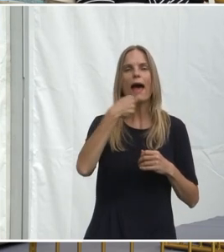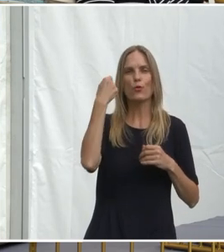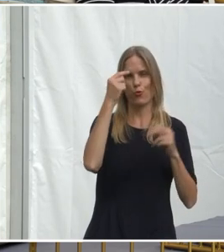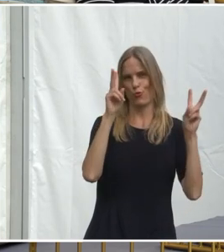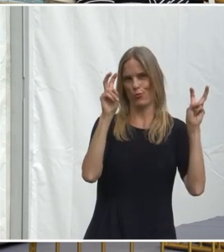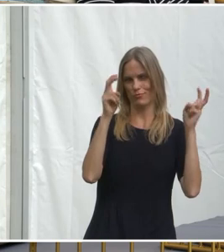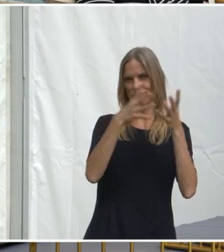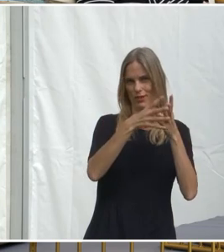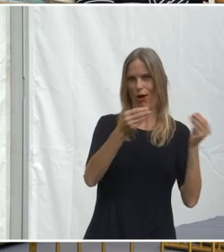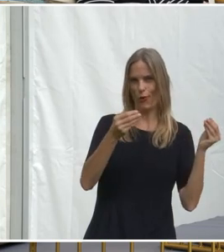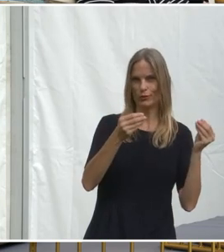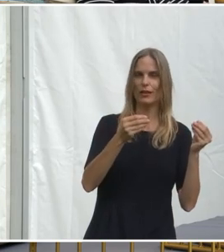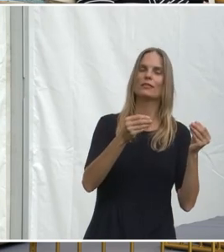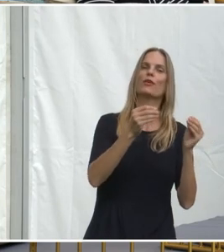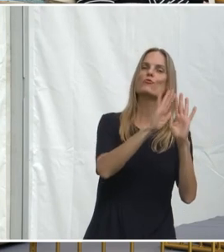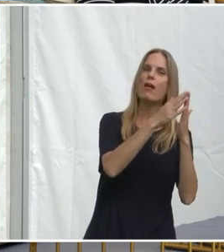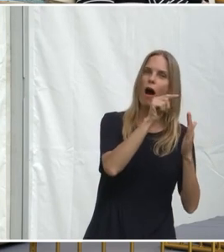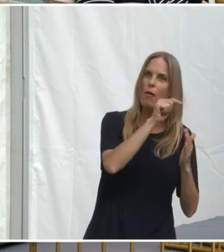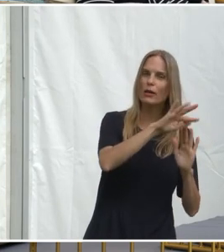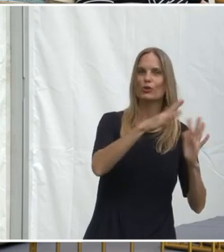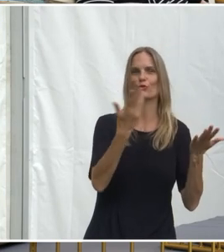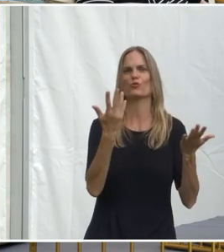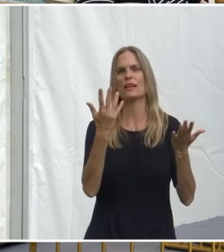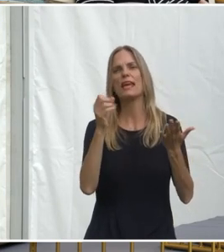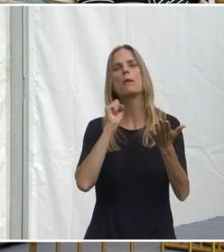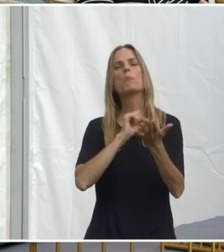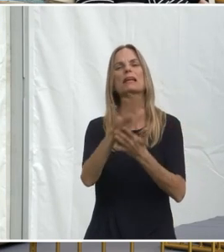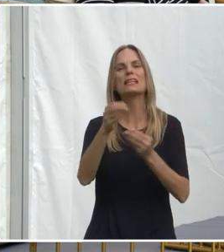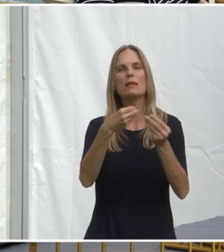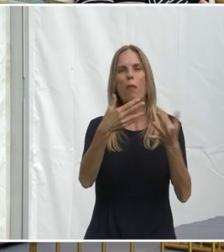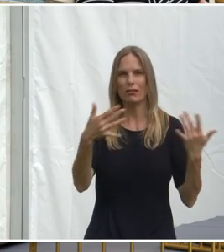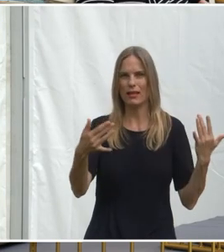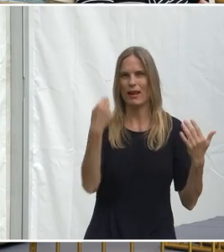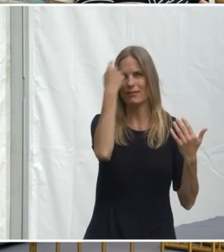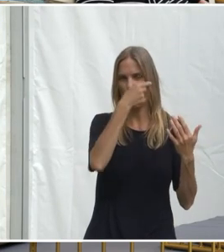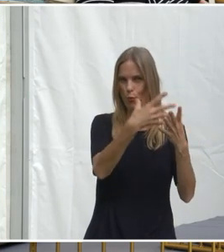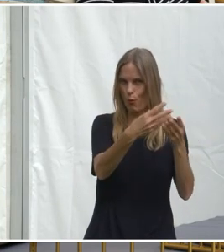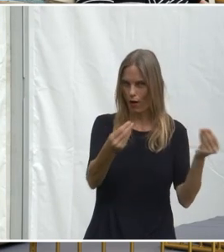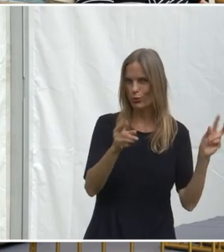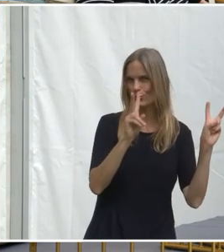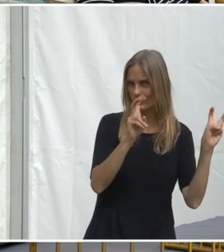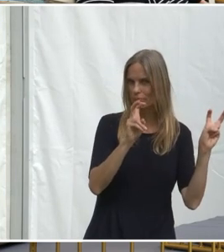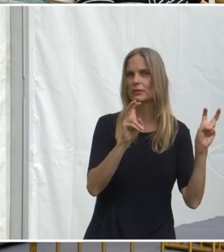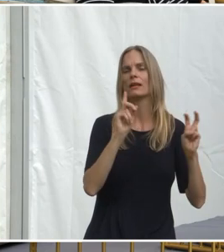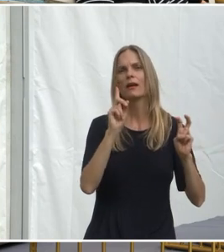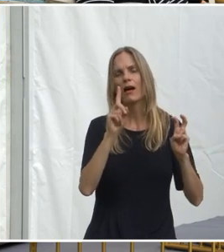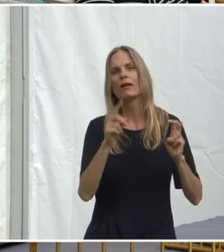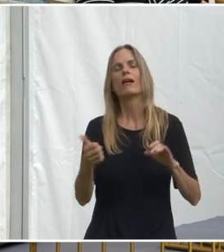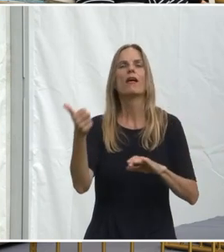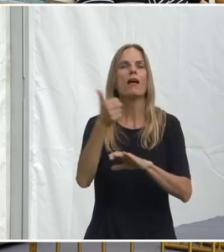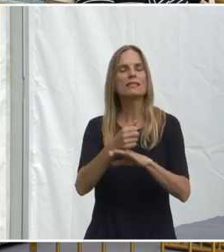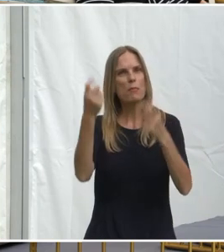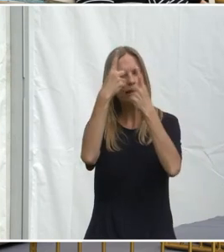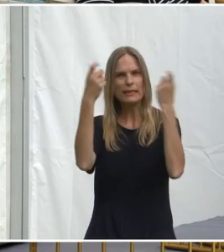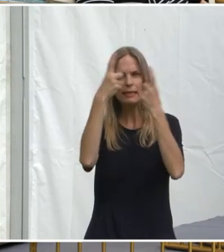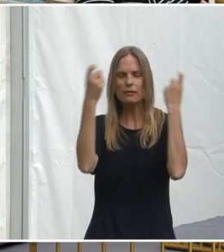or this type of slow, you know, material. And instead of that, it's getting more and more information that comes